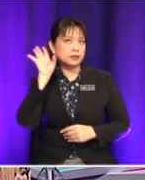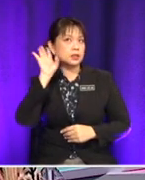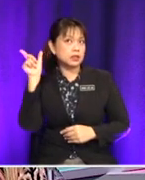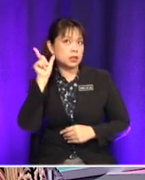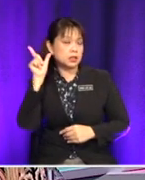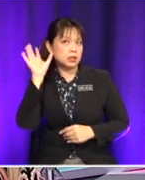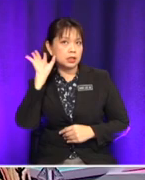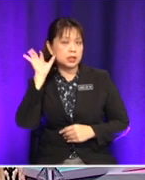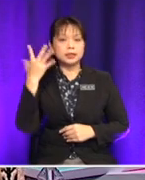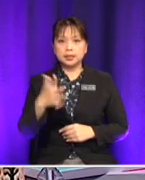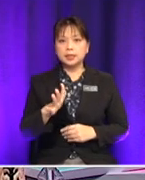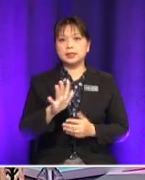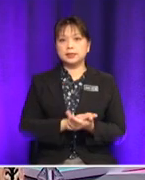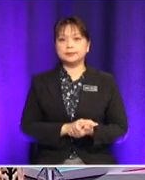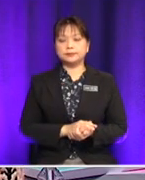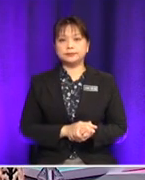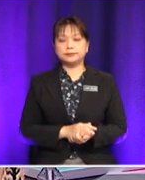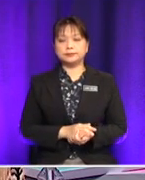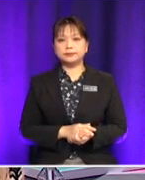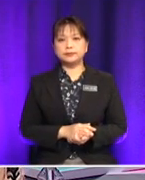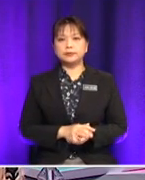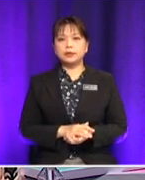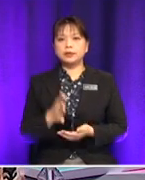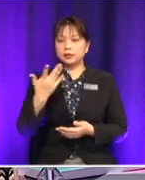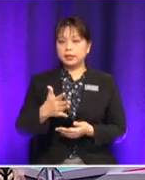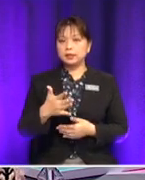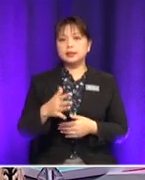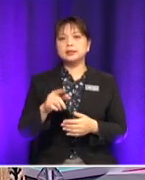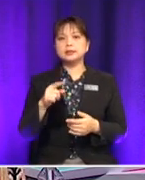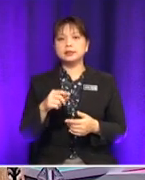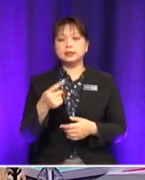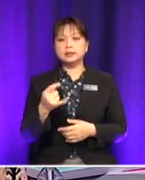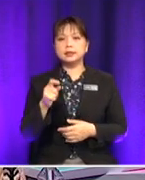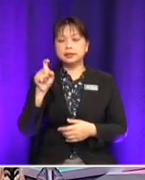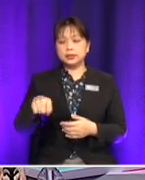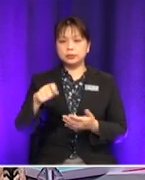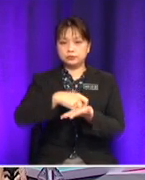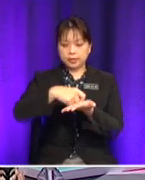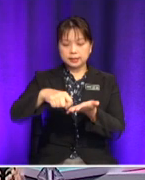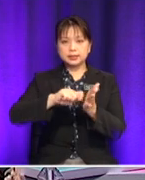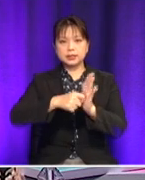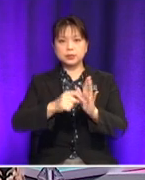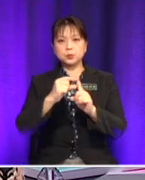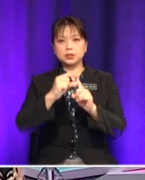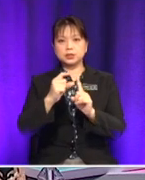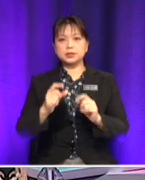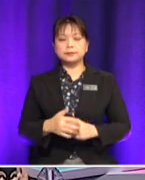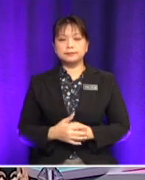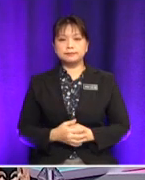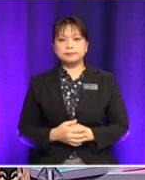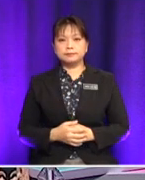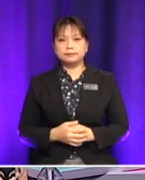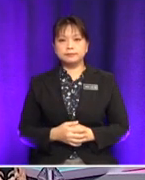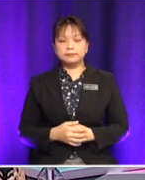the passage. Mm. The first round, they need to hear carefully and jot down the keywords from the audio. All right. Okay, the